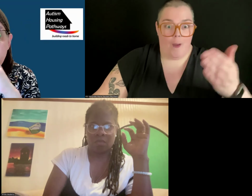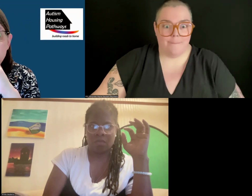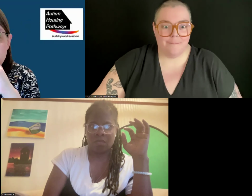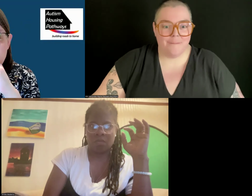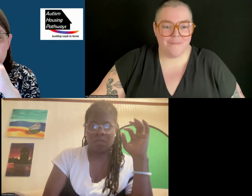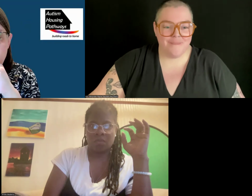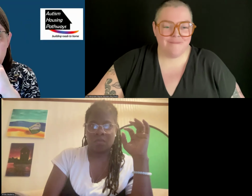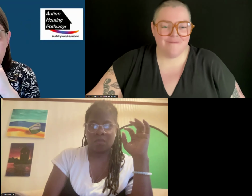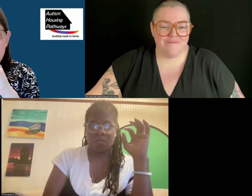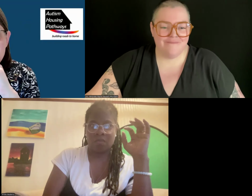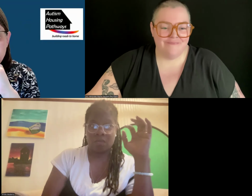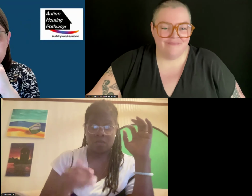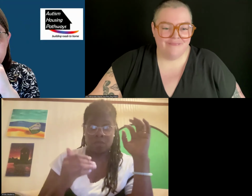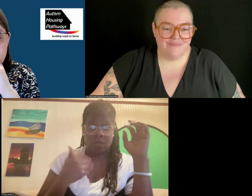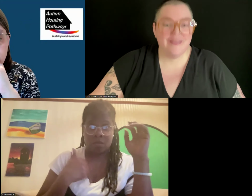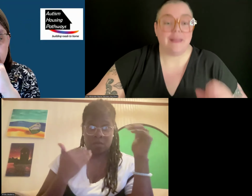Go ahead, Christy.